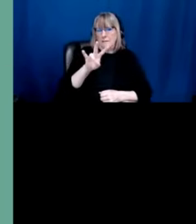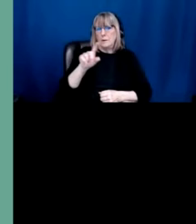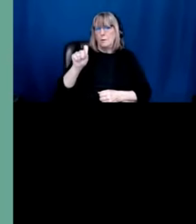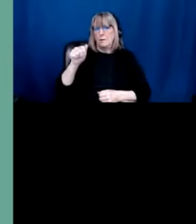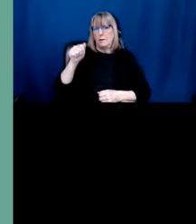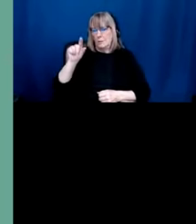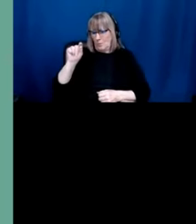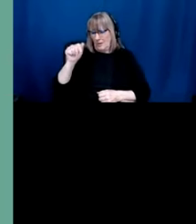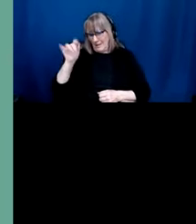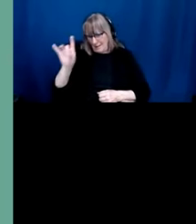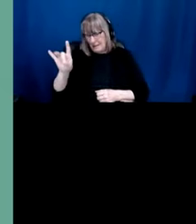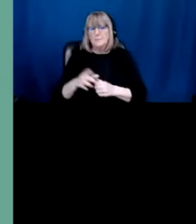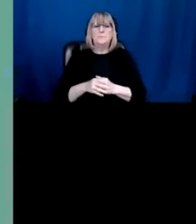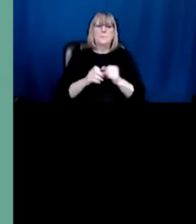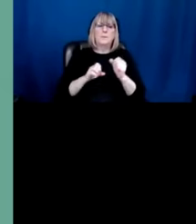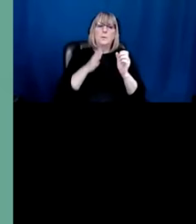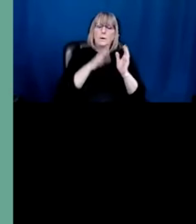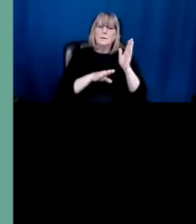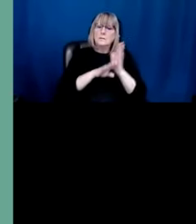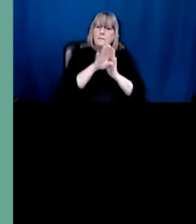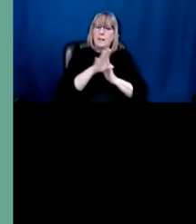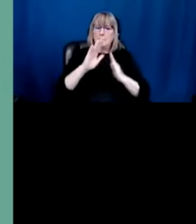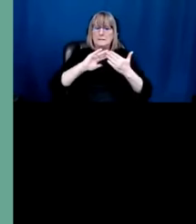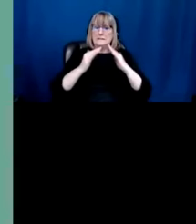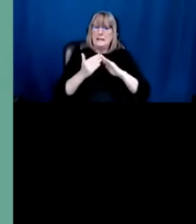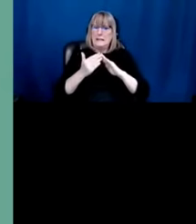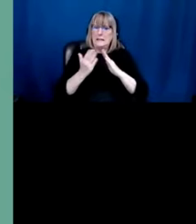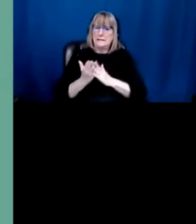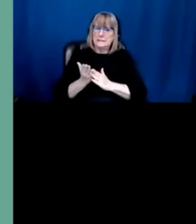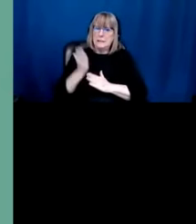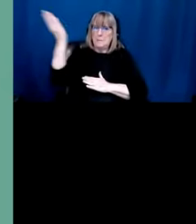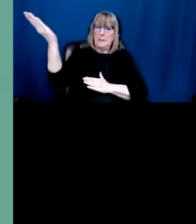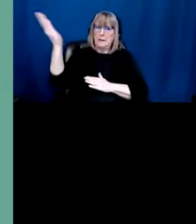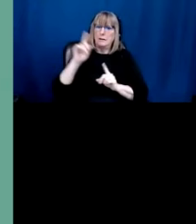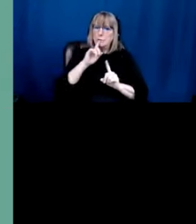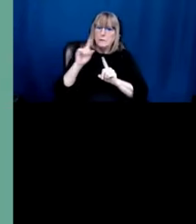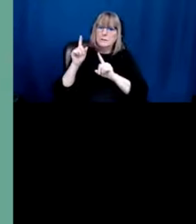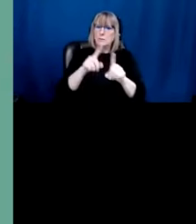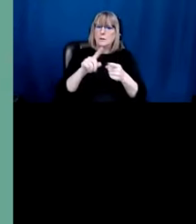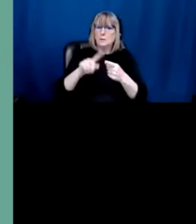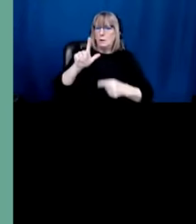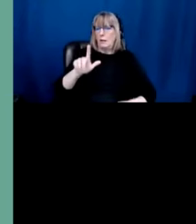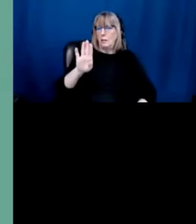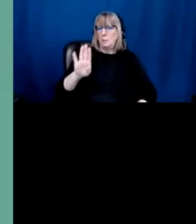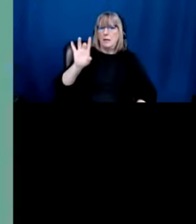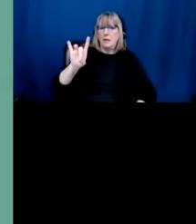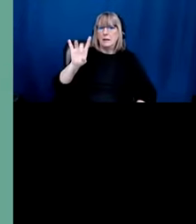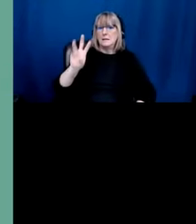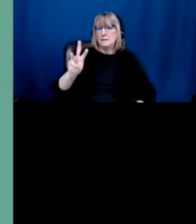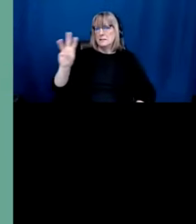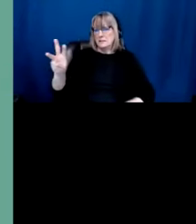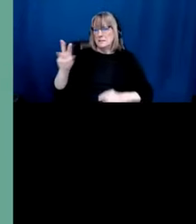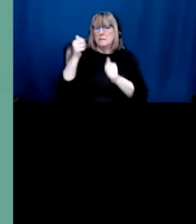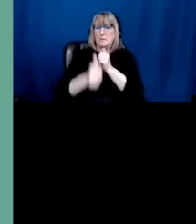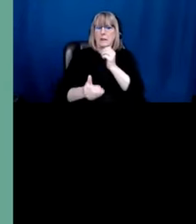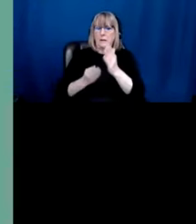2029. Develop the city's submittal in response to LB 866, which was passed through